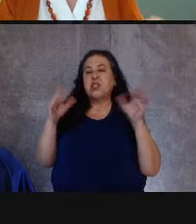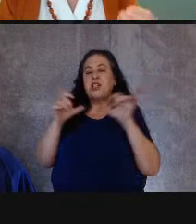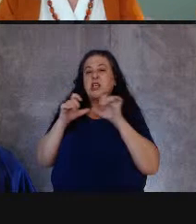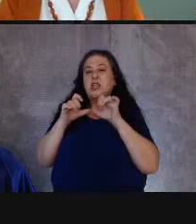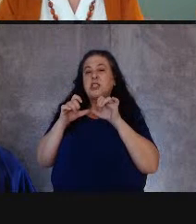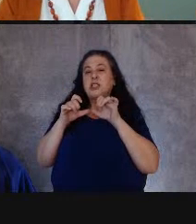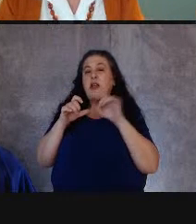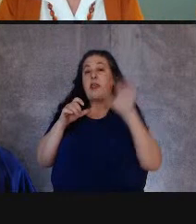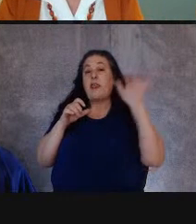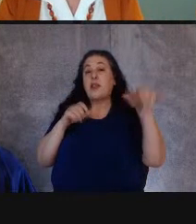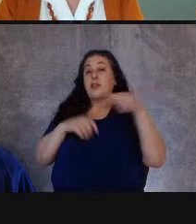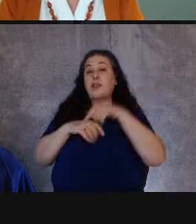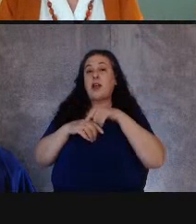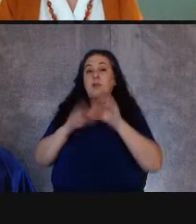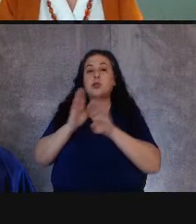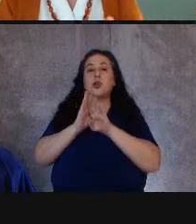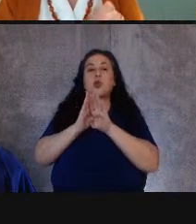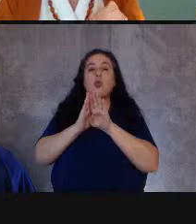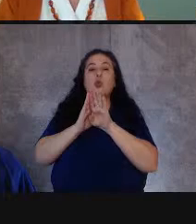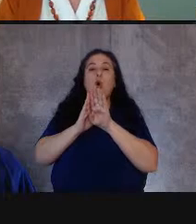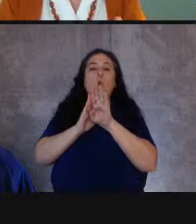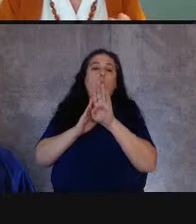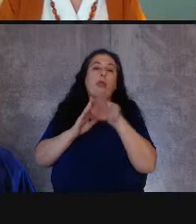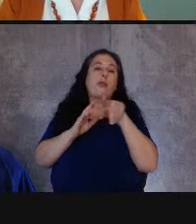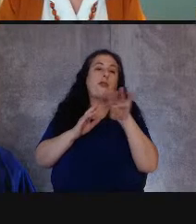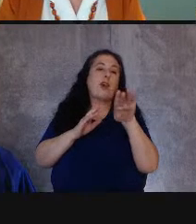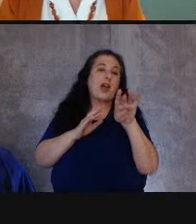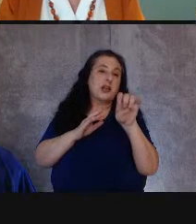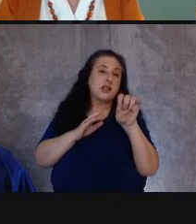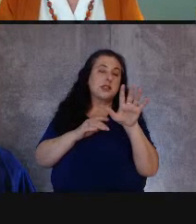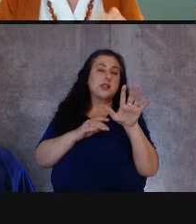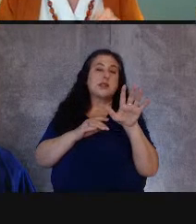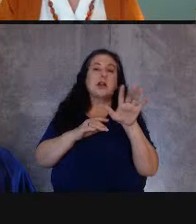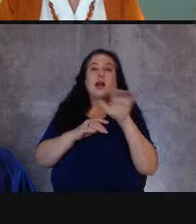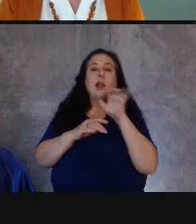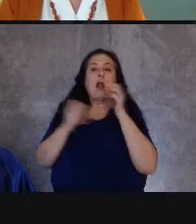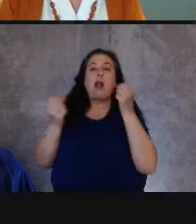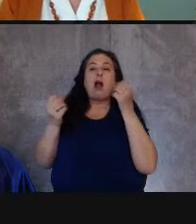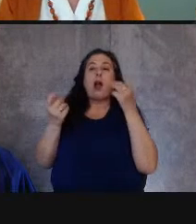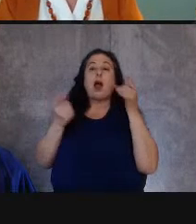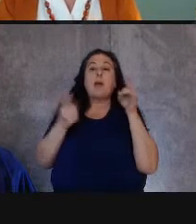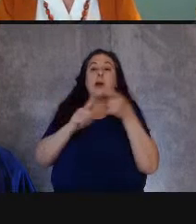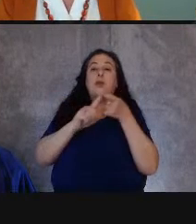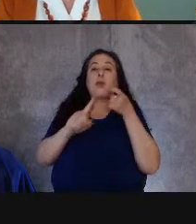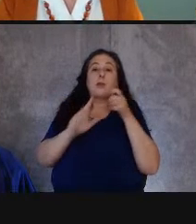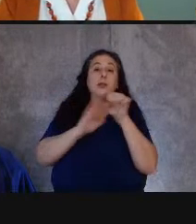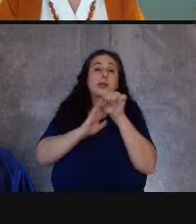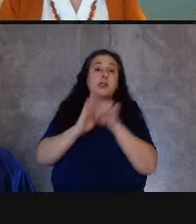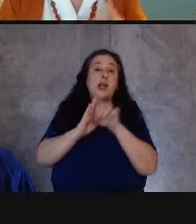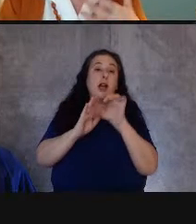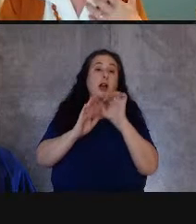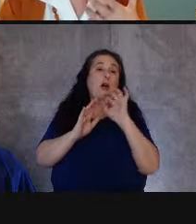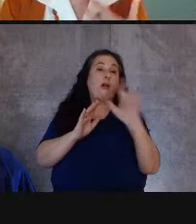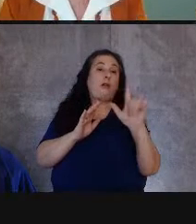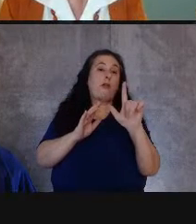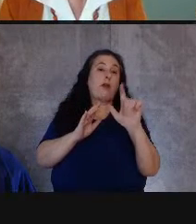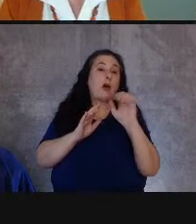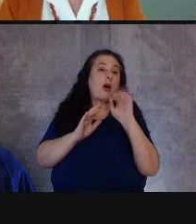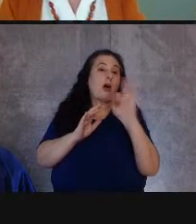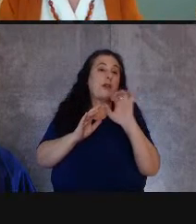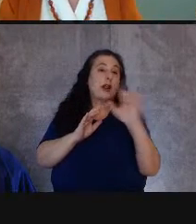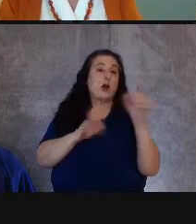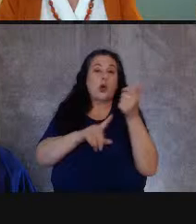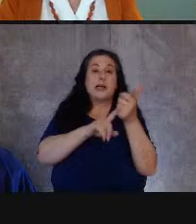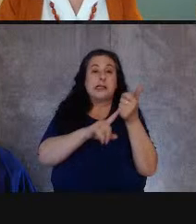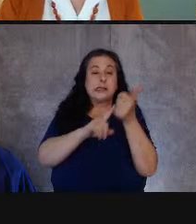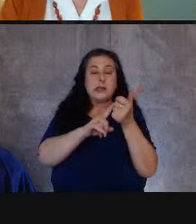in kind of a growth phase here. And so there's not that much going on from the state health department. So a lot of